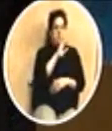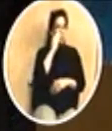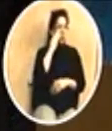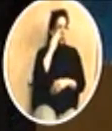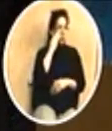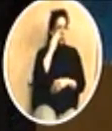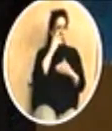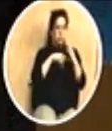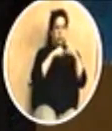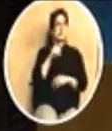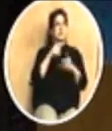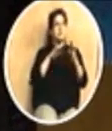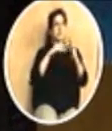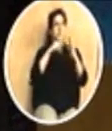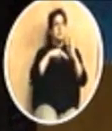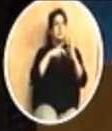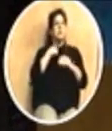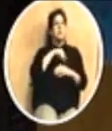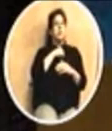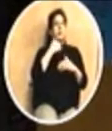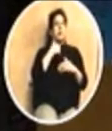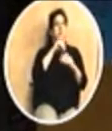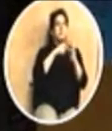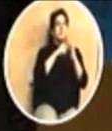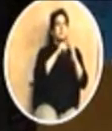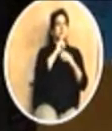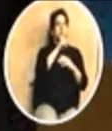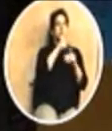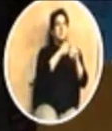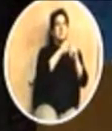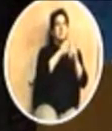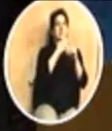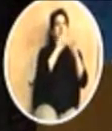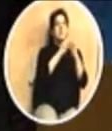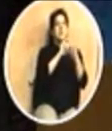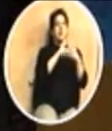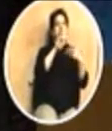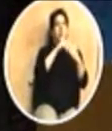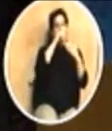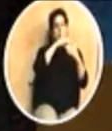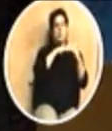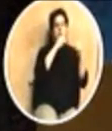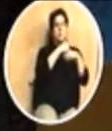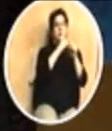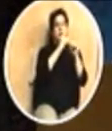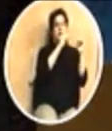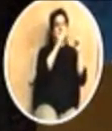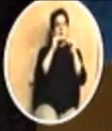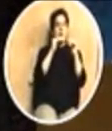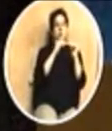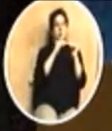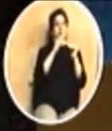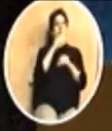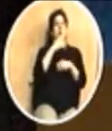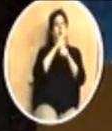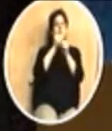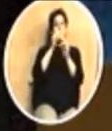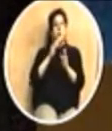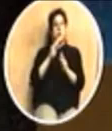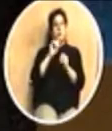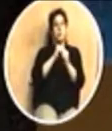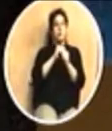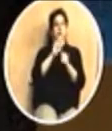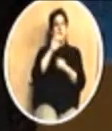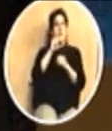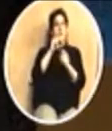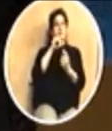know what makes us great. We hold these truths to be self-evident, that all men are created equal, that they are endowed by their Creator with certain